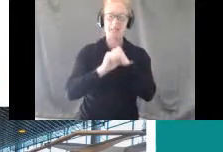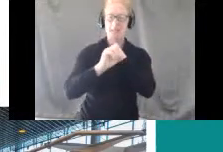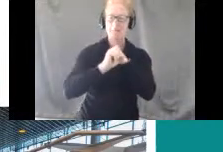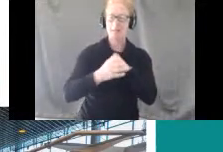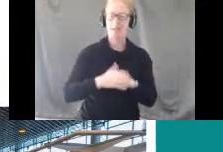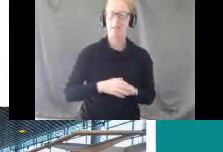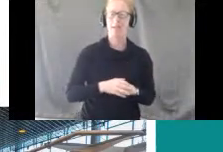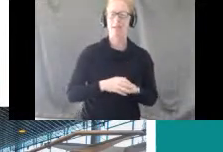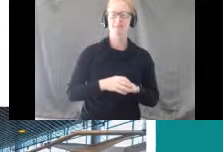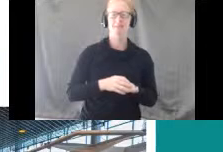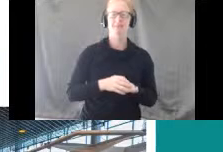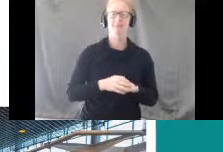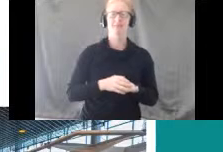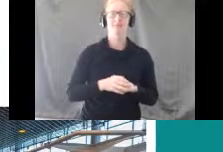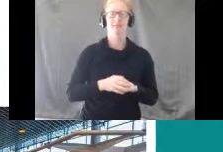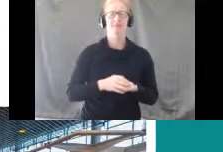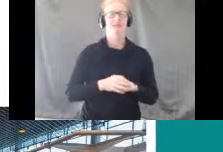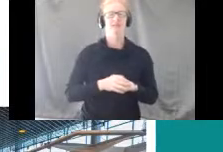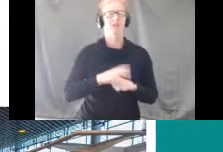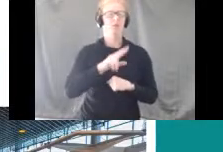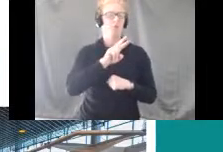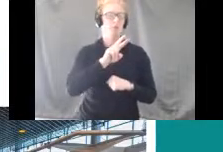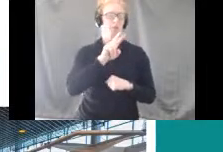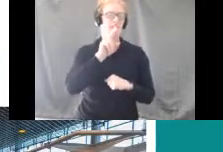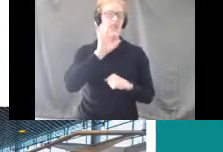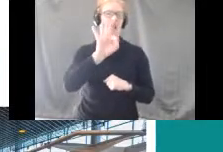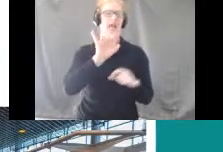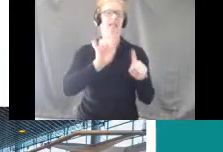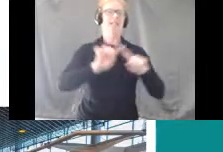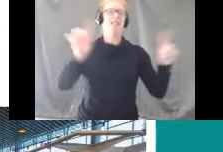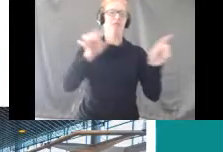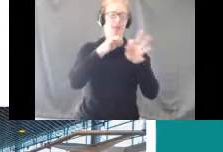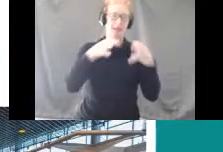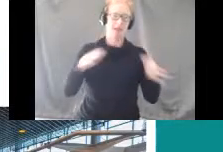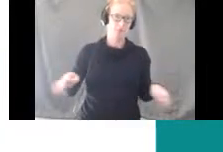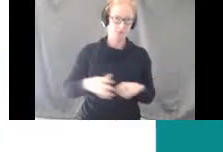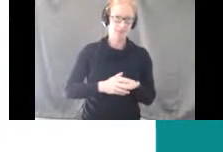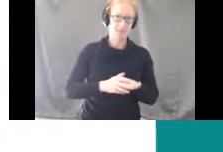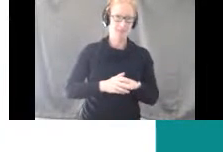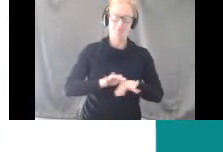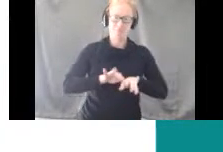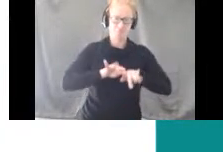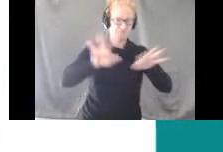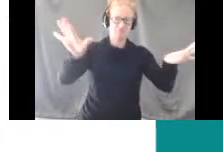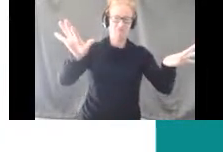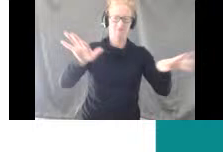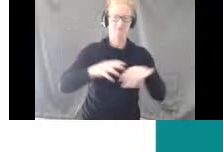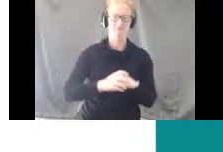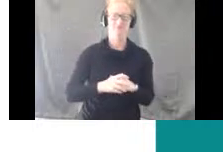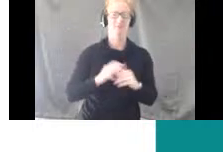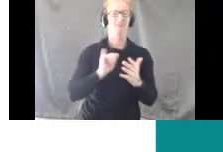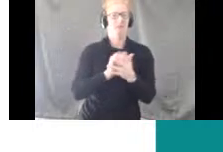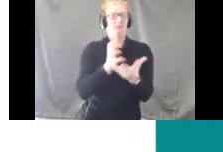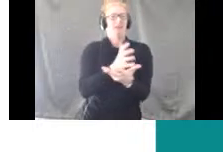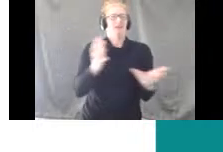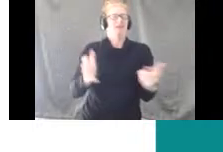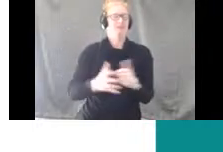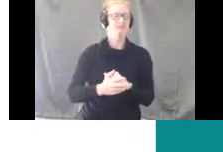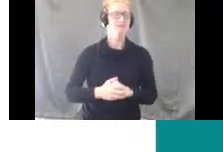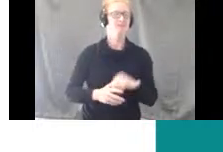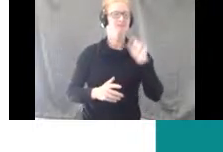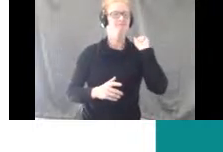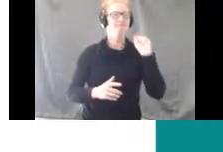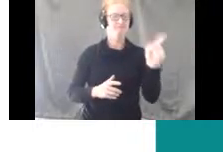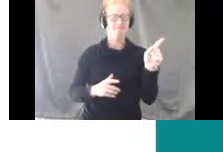content in 9 different languages. A lot there. So that led us